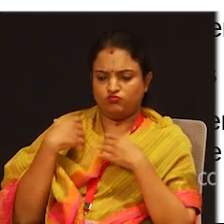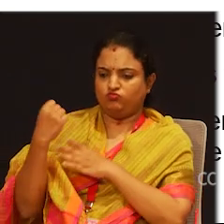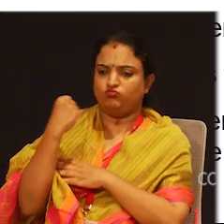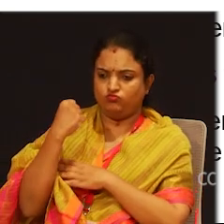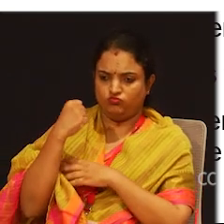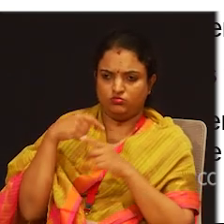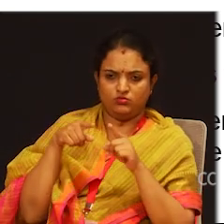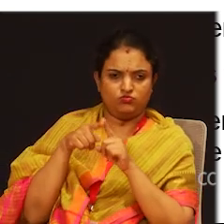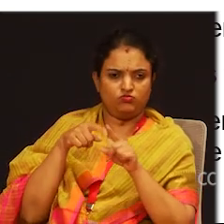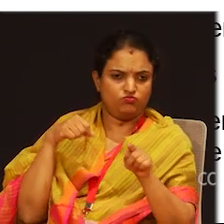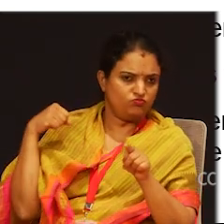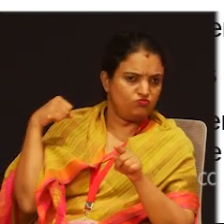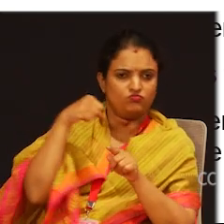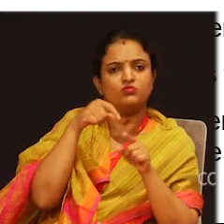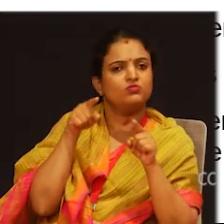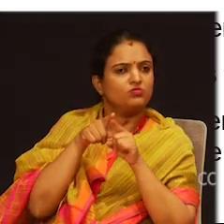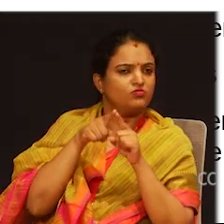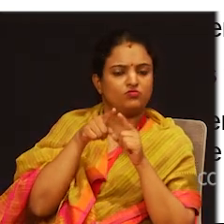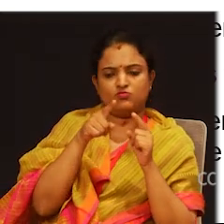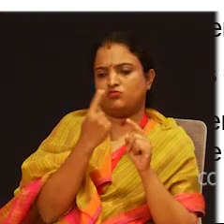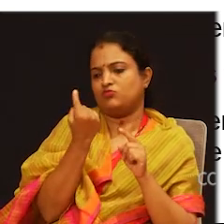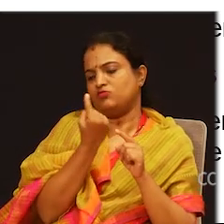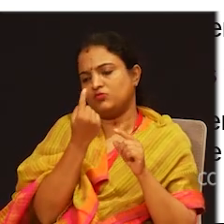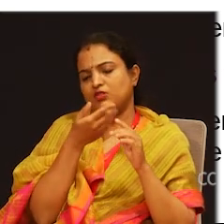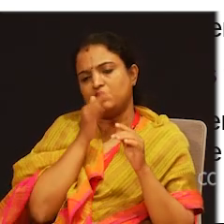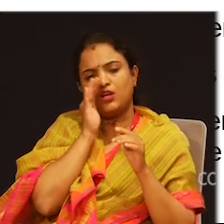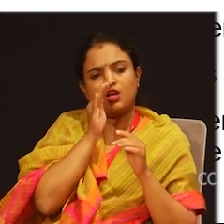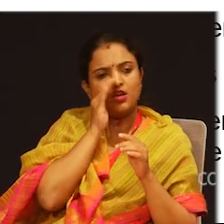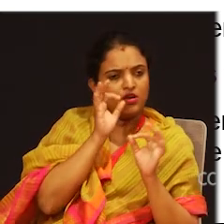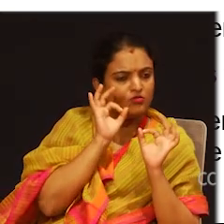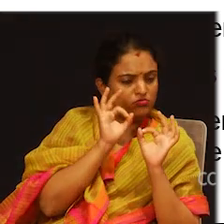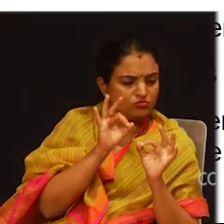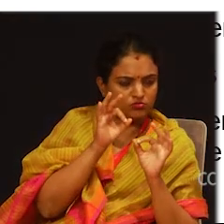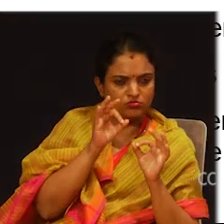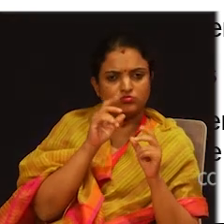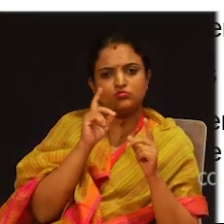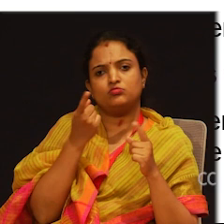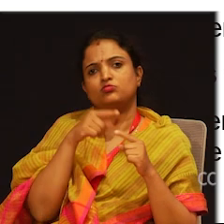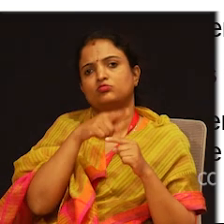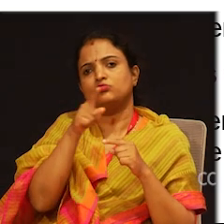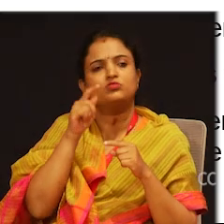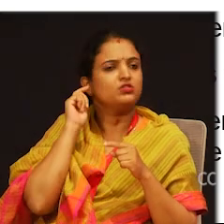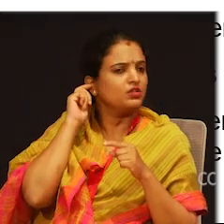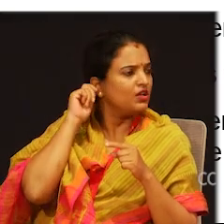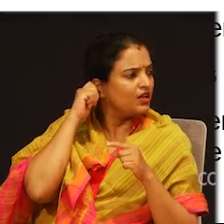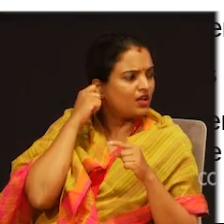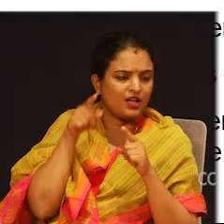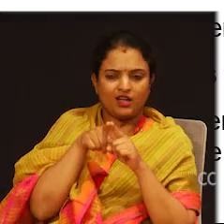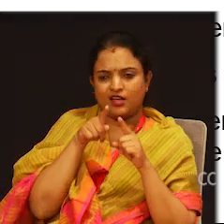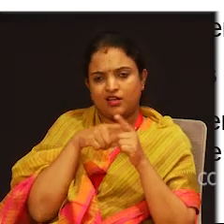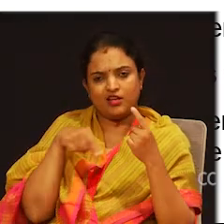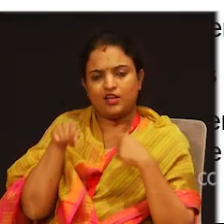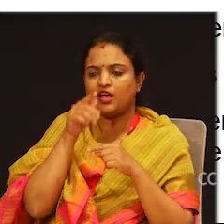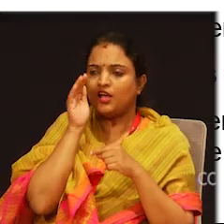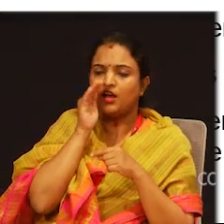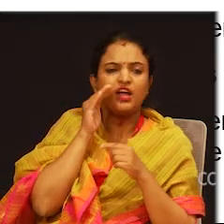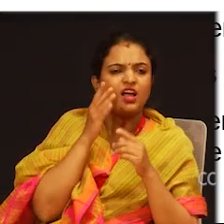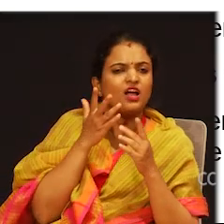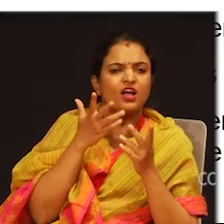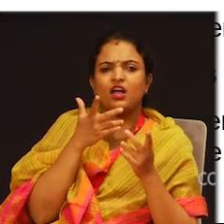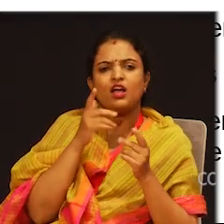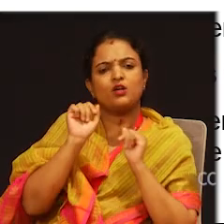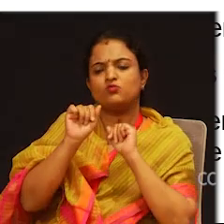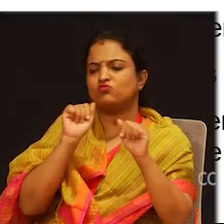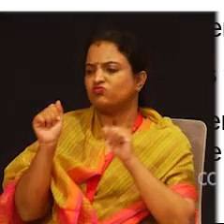one's nose. There may be a child who can sing very well. There may be a child who holds his ears like this when a child is singing. You have